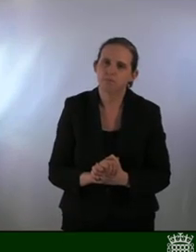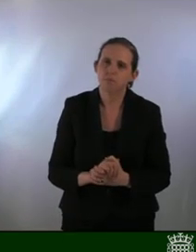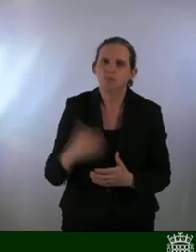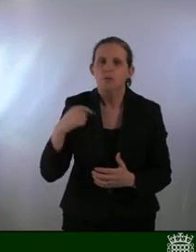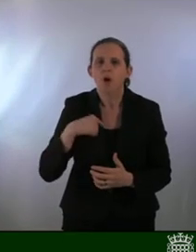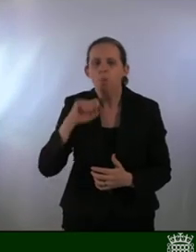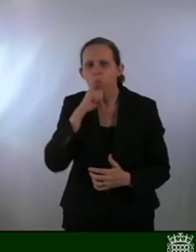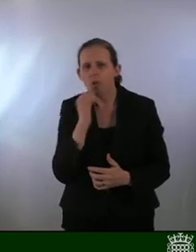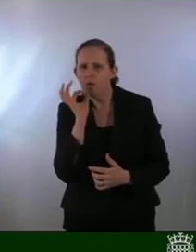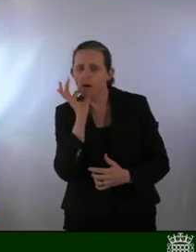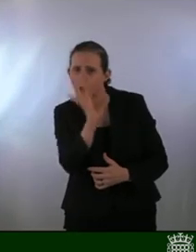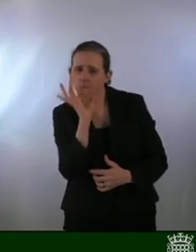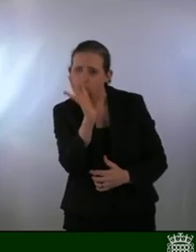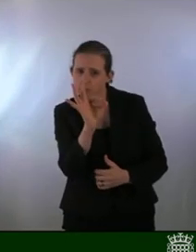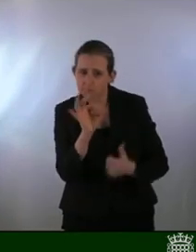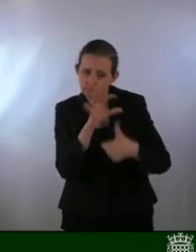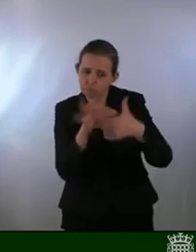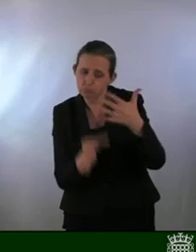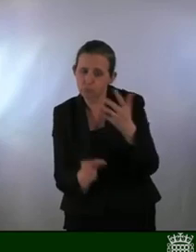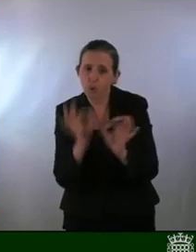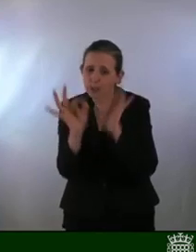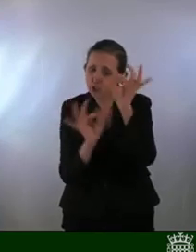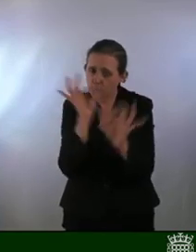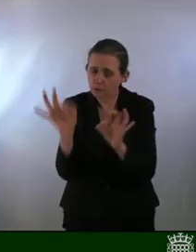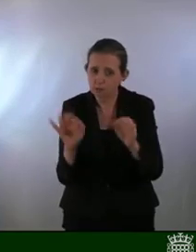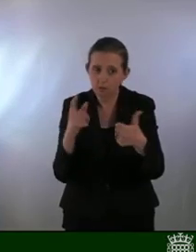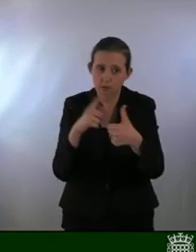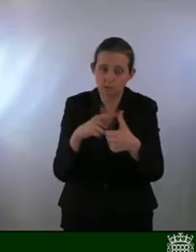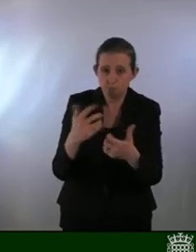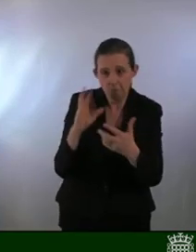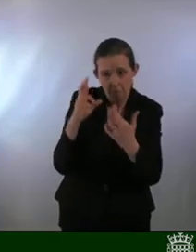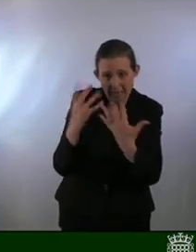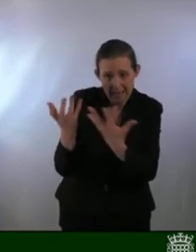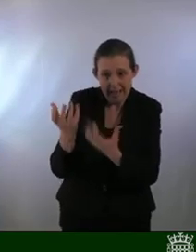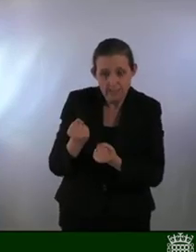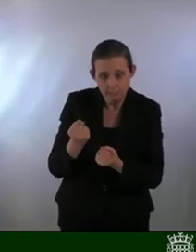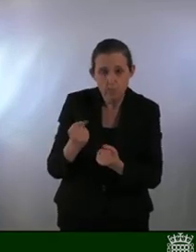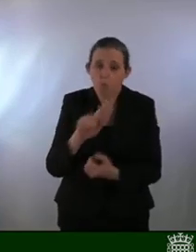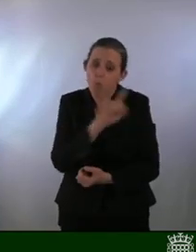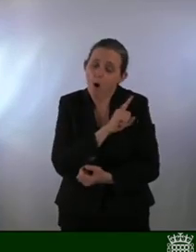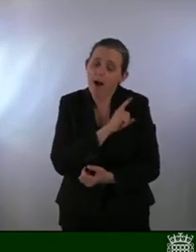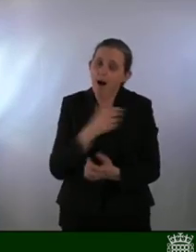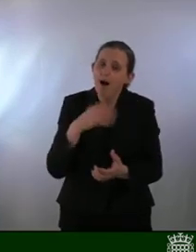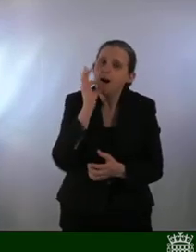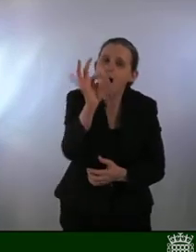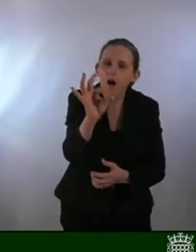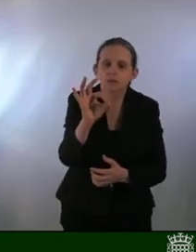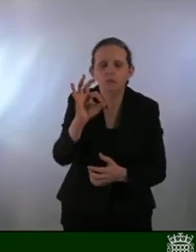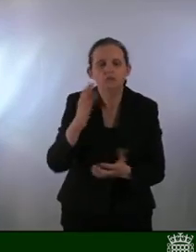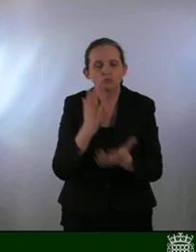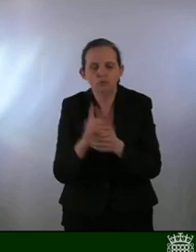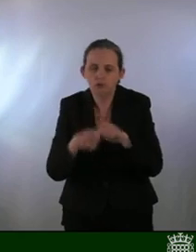I put a number of questions to the Secretary of State, which I trust he accepts are raised in a constructive